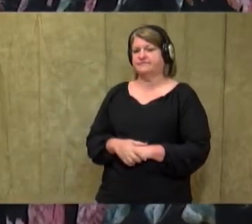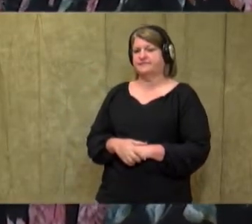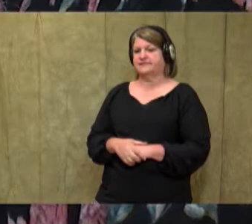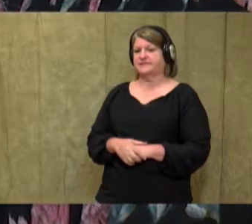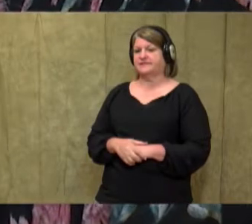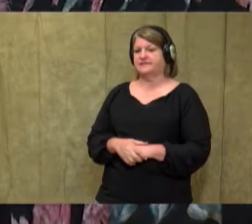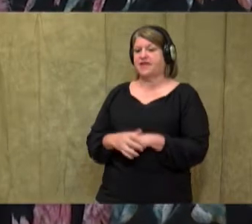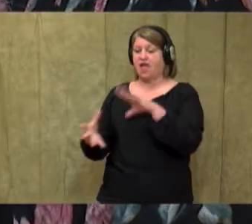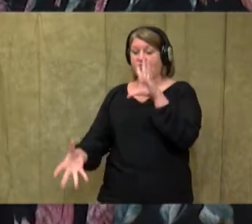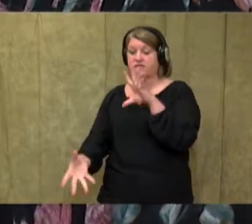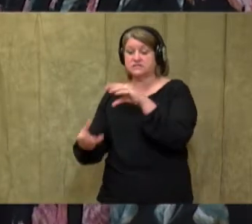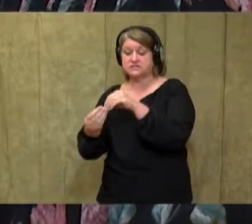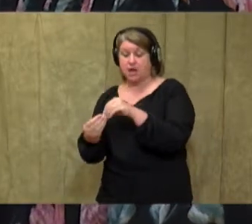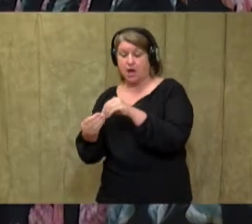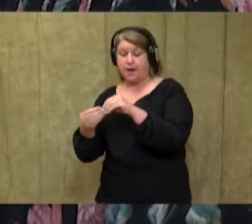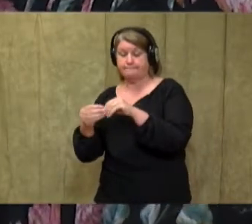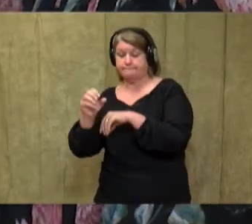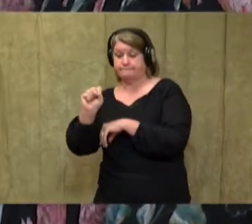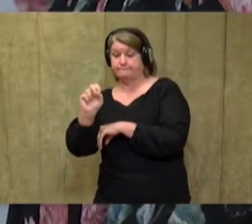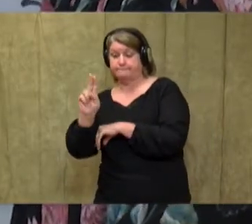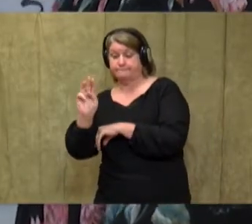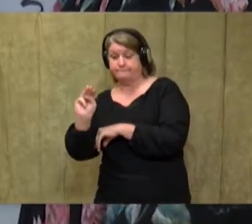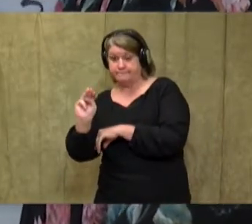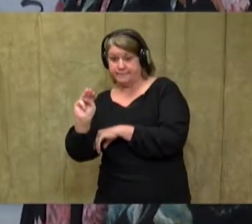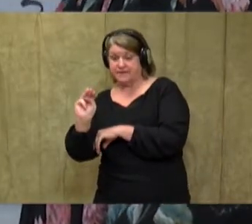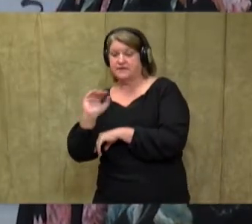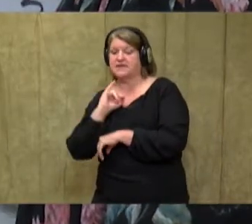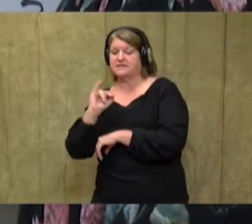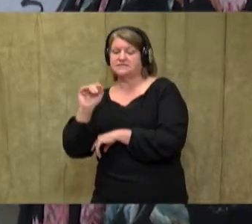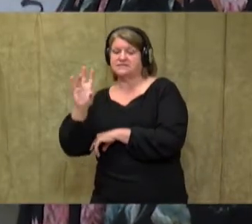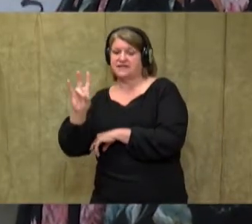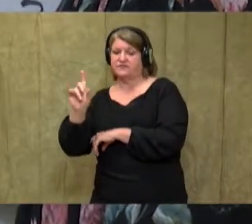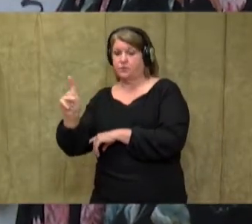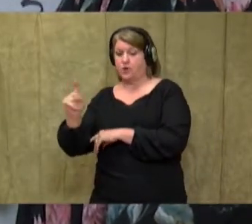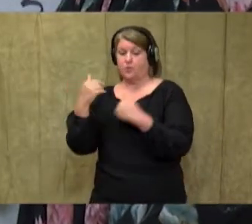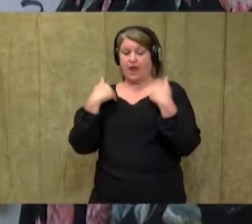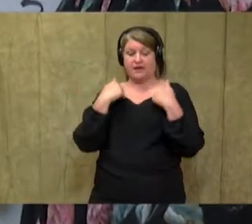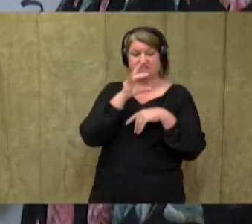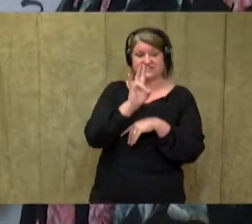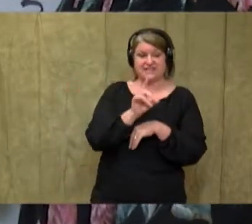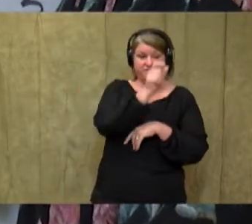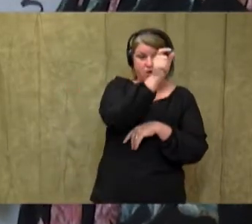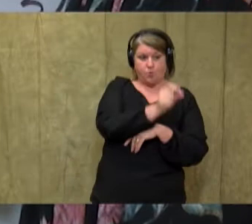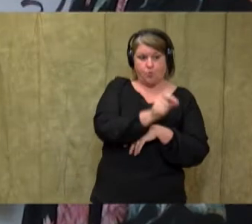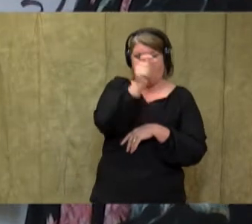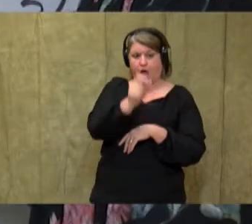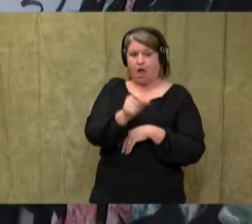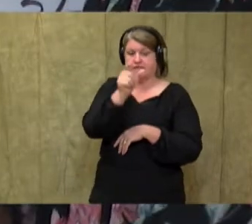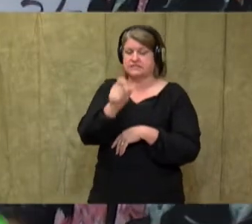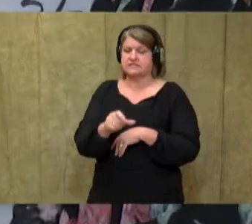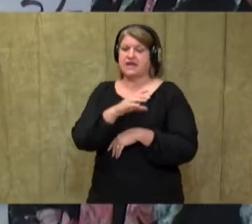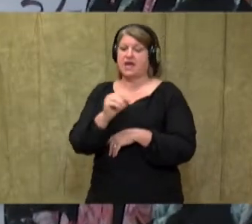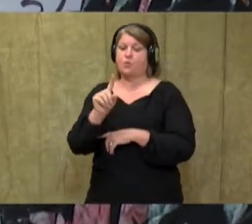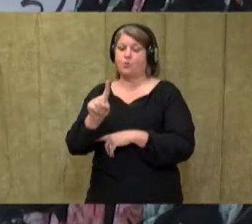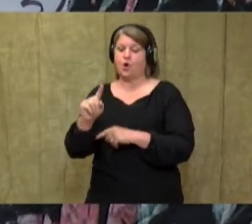The sum is 71. We have 7 rods and 1